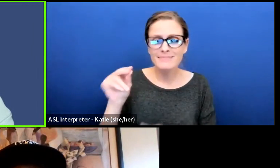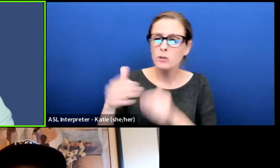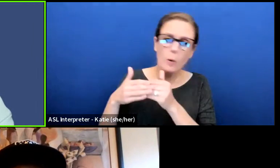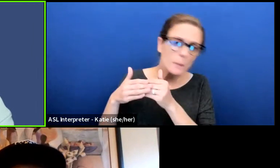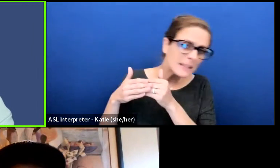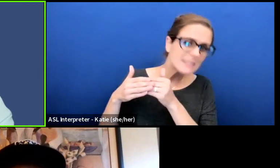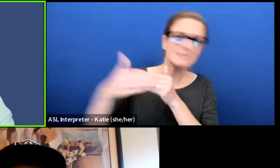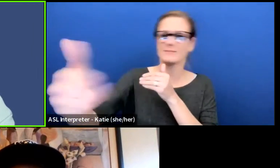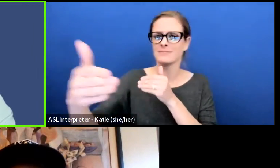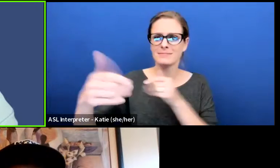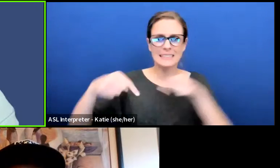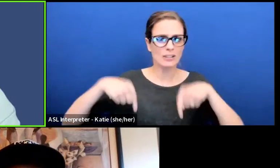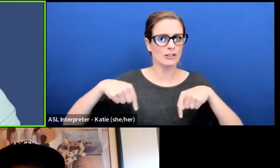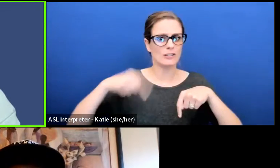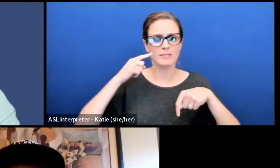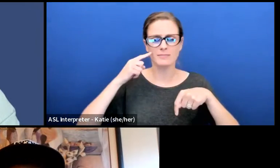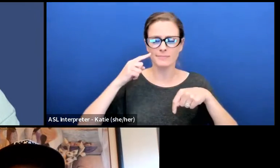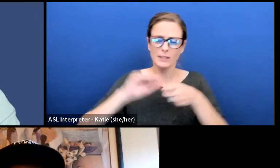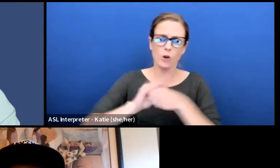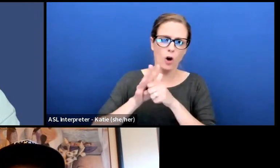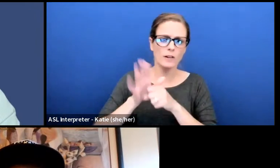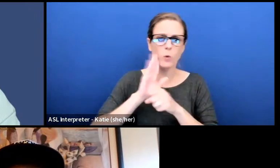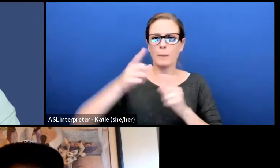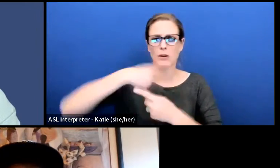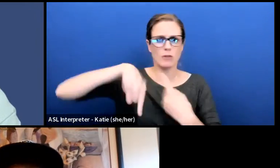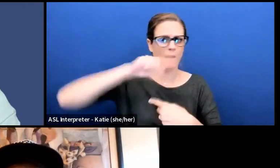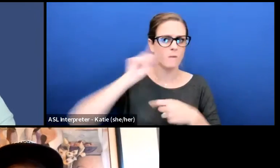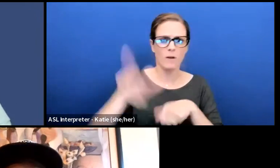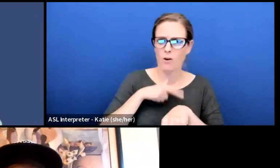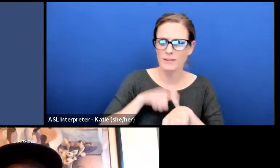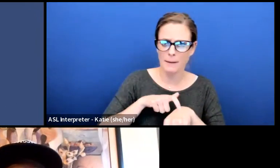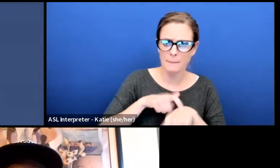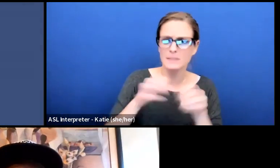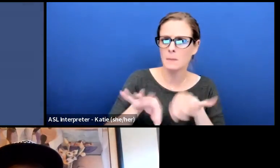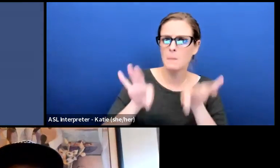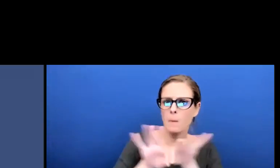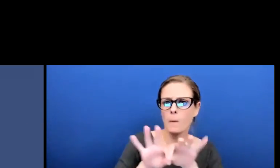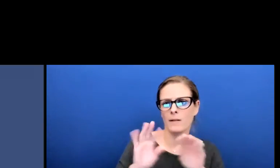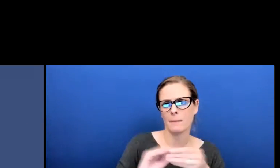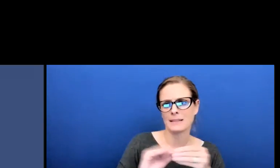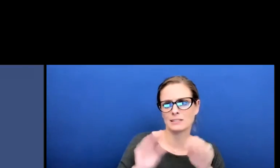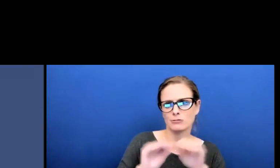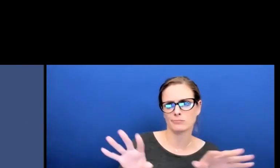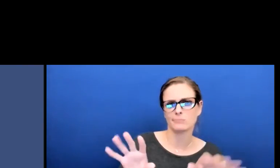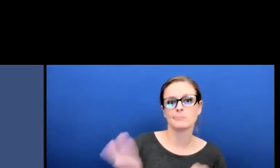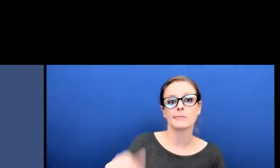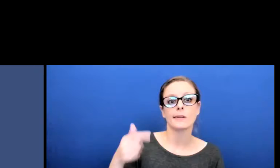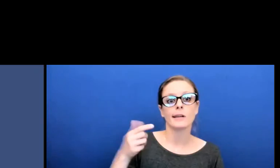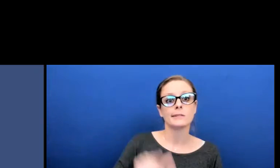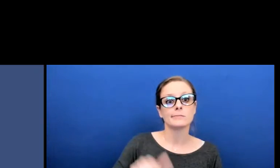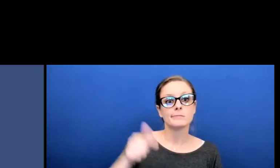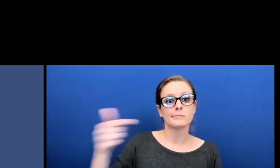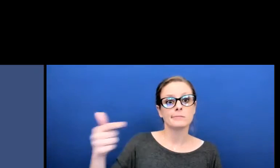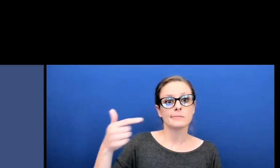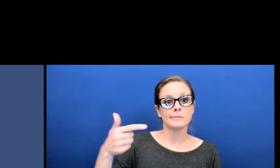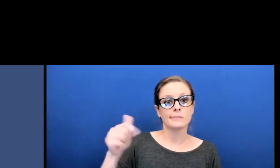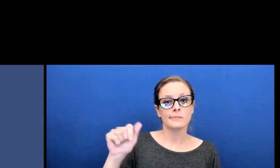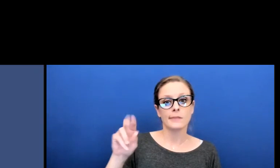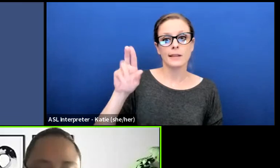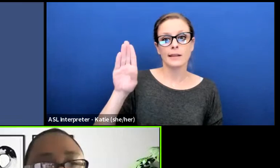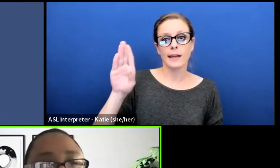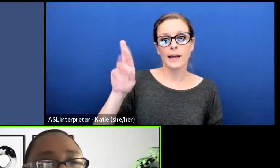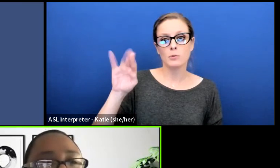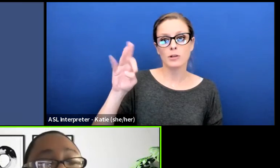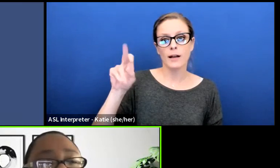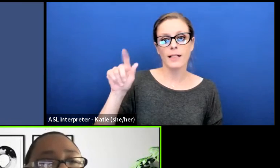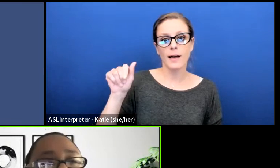improving our messaging. Thank you, Gary, for that question. Gabriela, I see you. Yes, thank you. So similar to